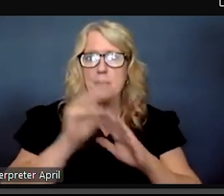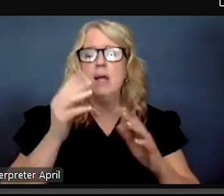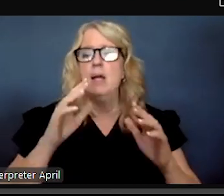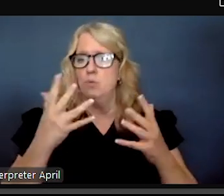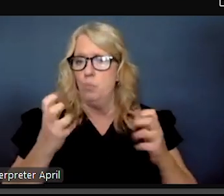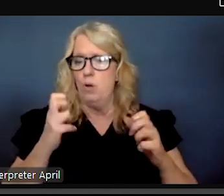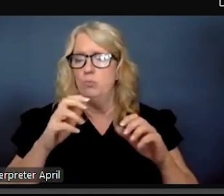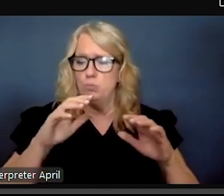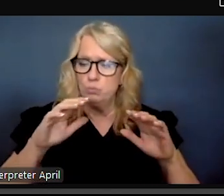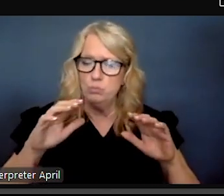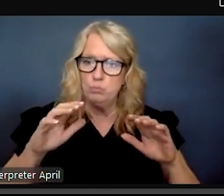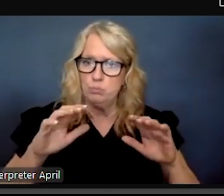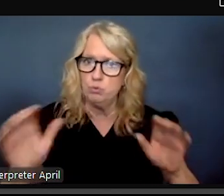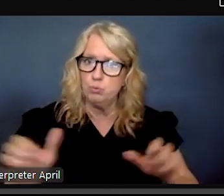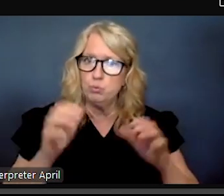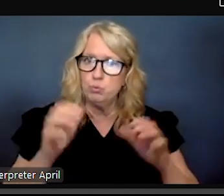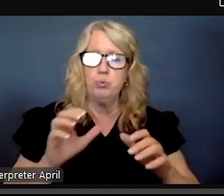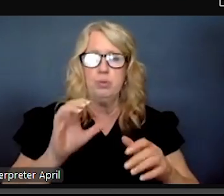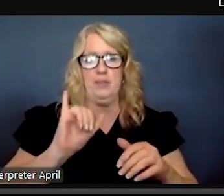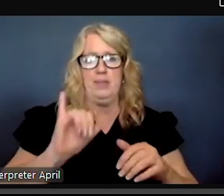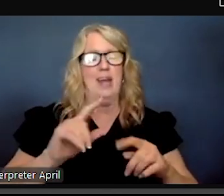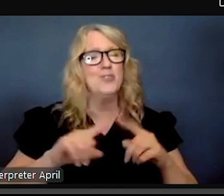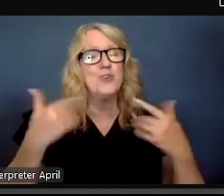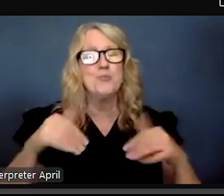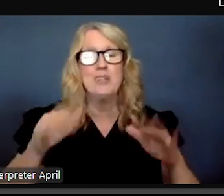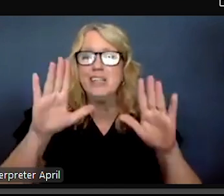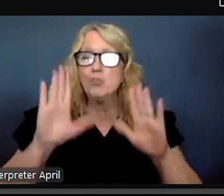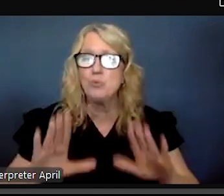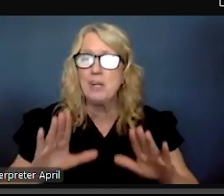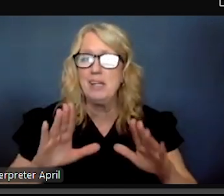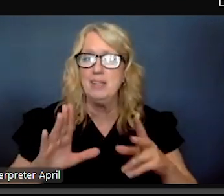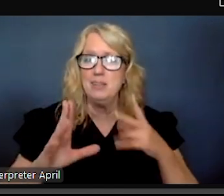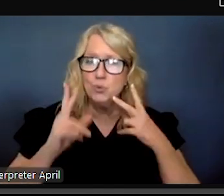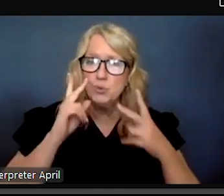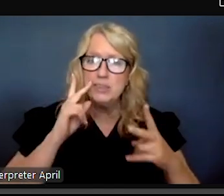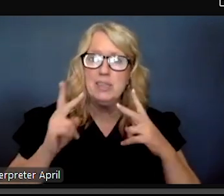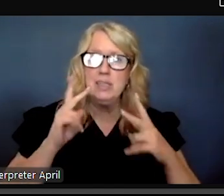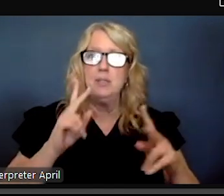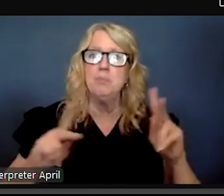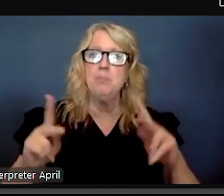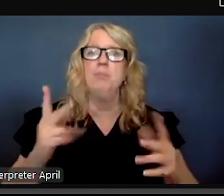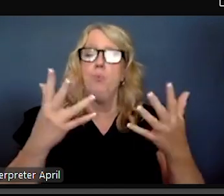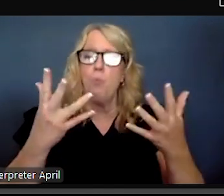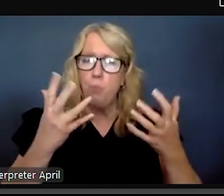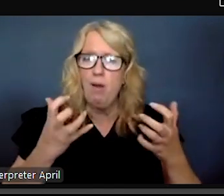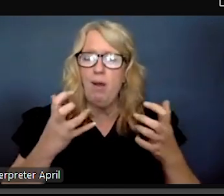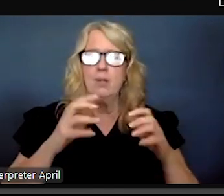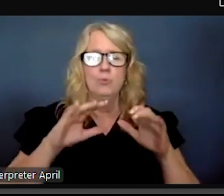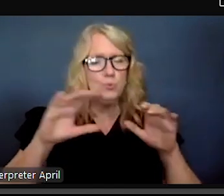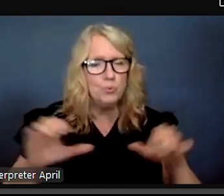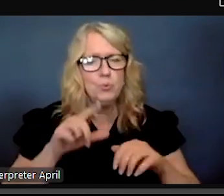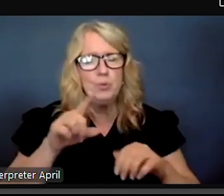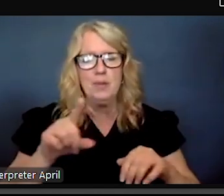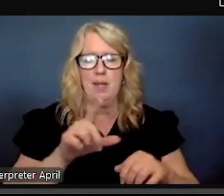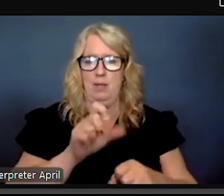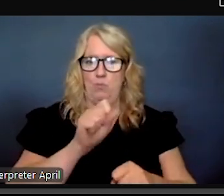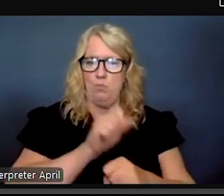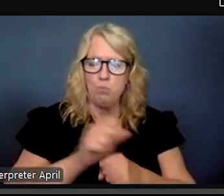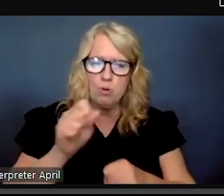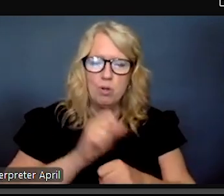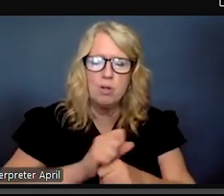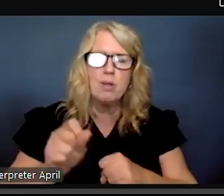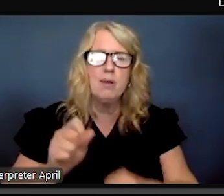do it. So it was really great to see people want to do this, it work,